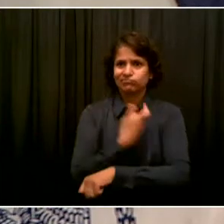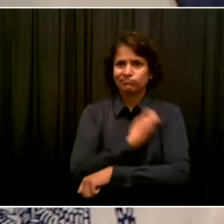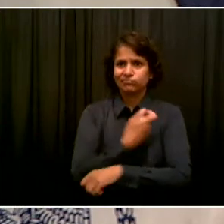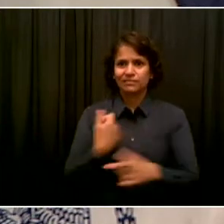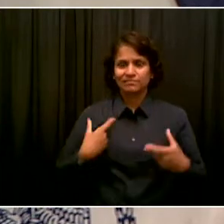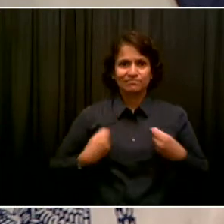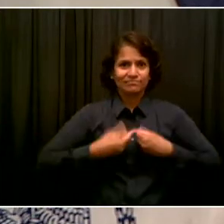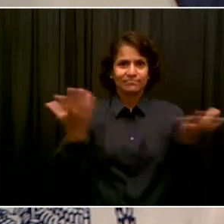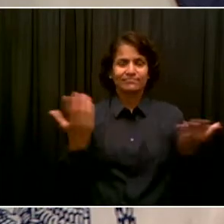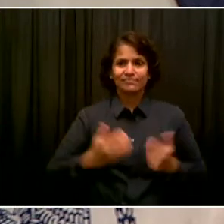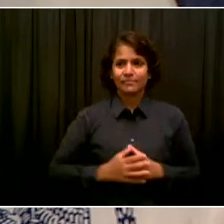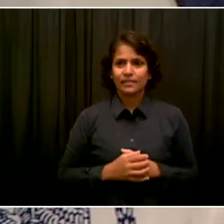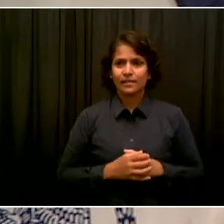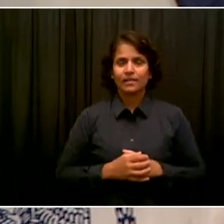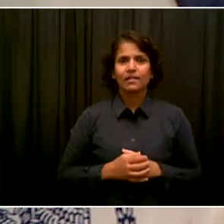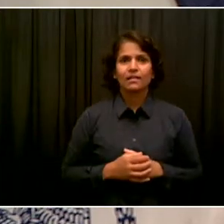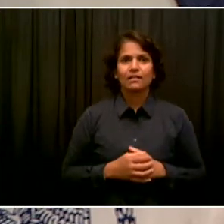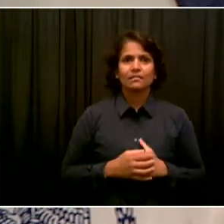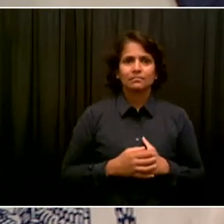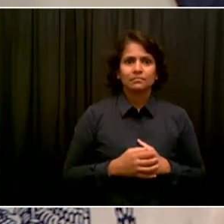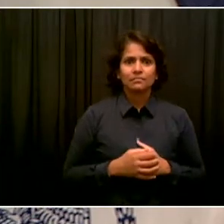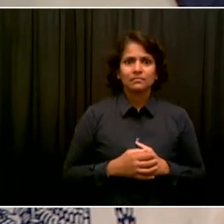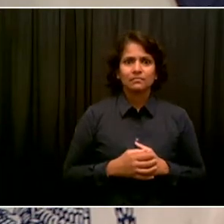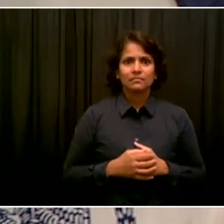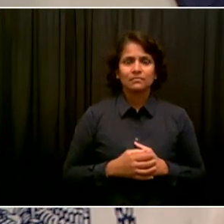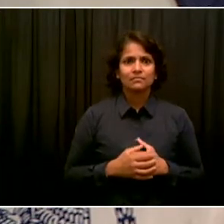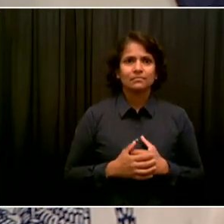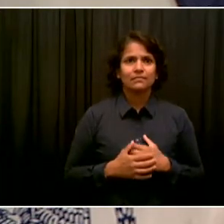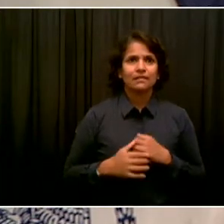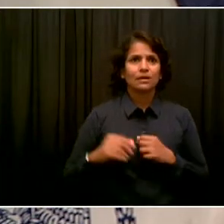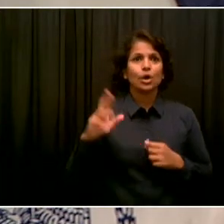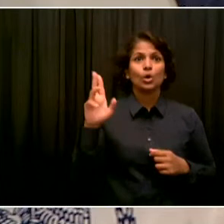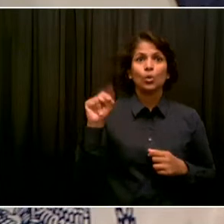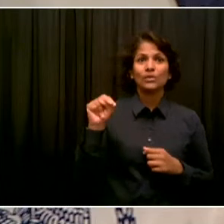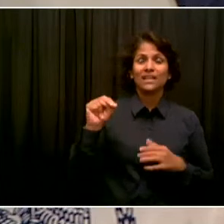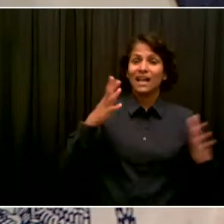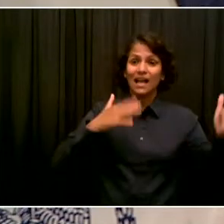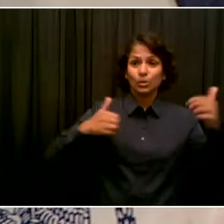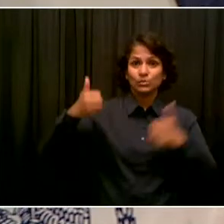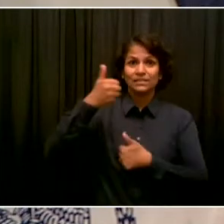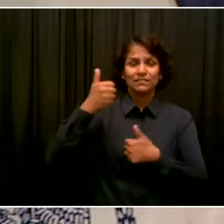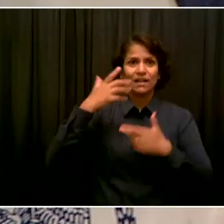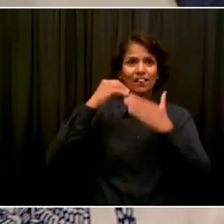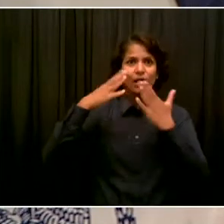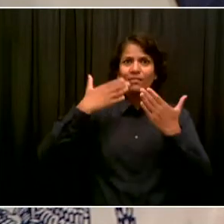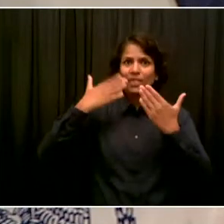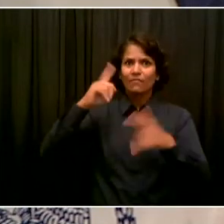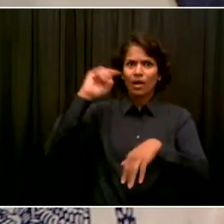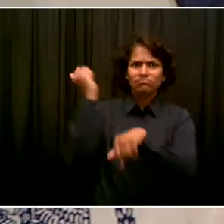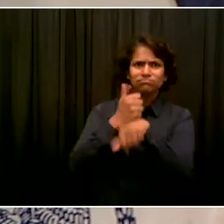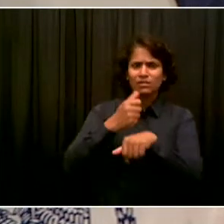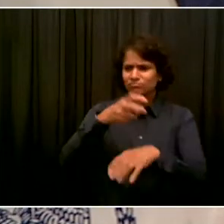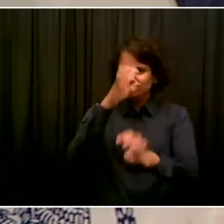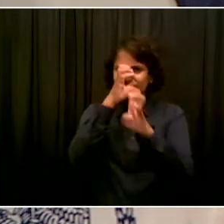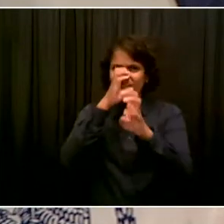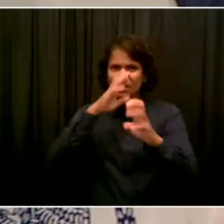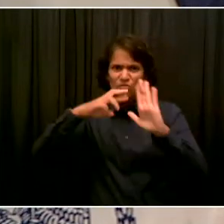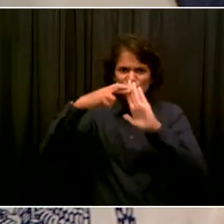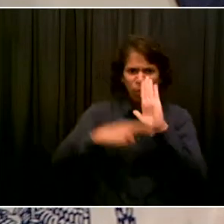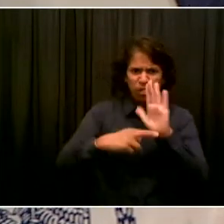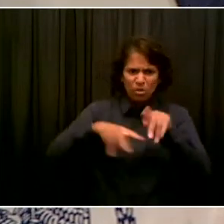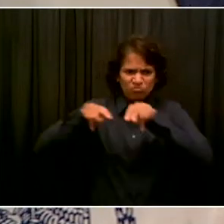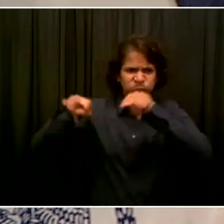the credit of the leadership of the United Nations, they've put stringent rules in place for the General Assembly, and